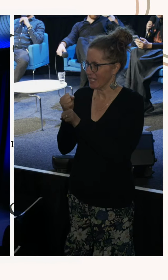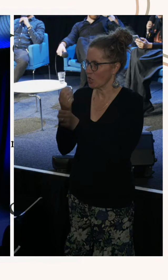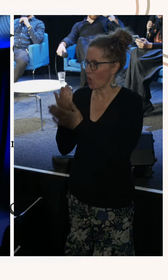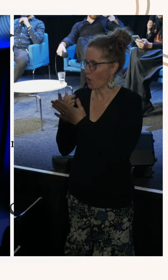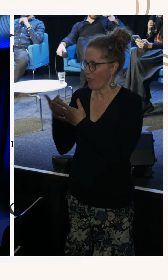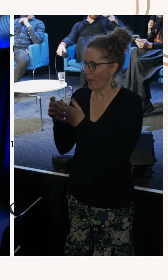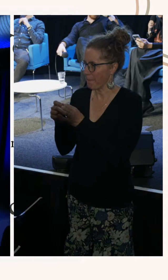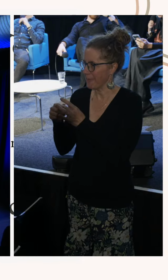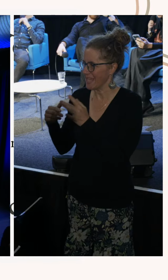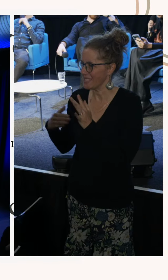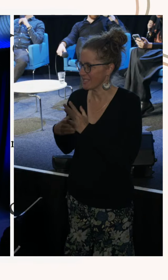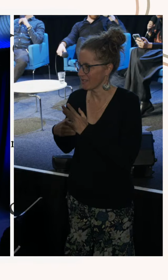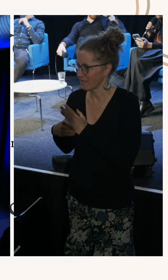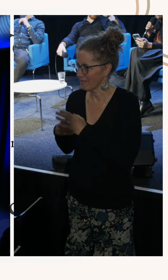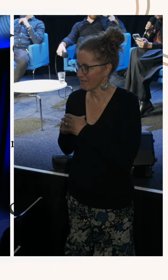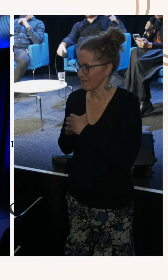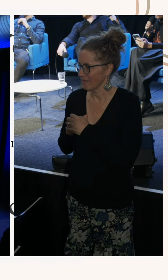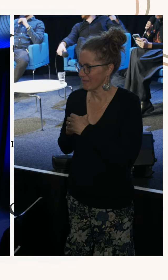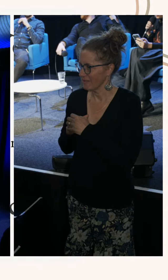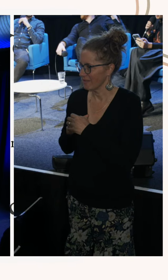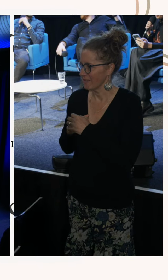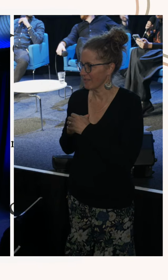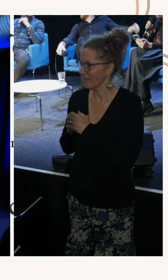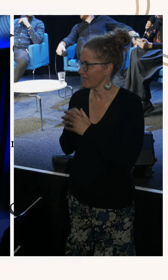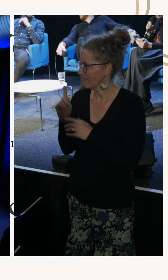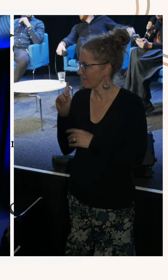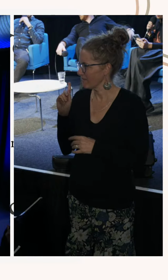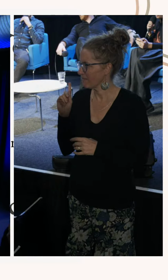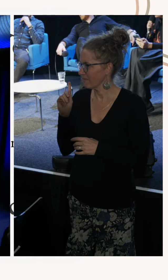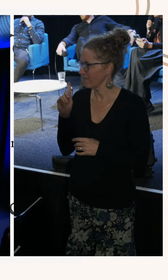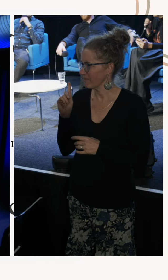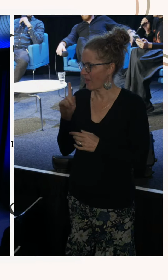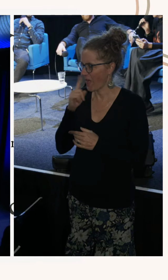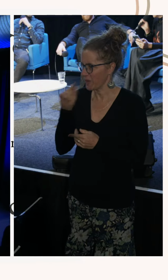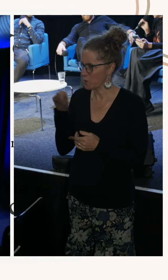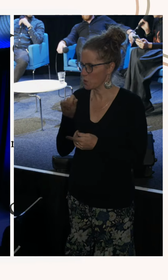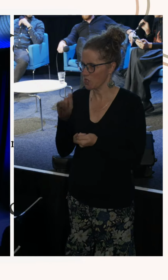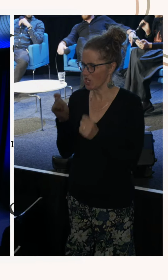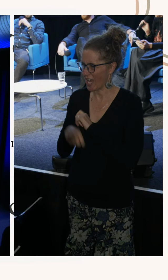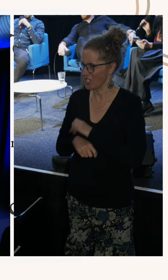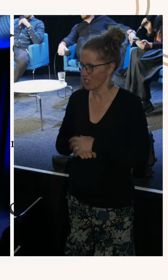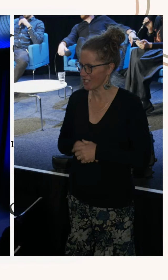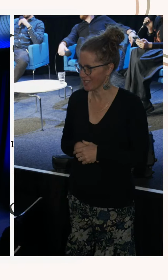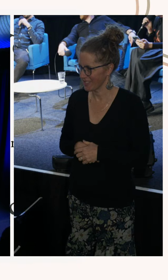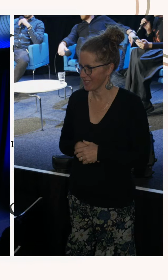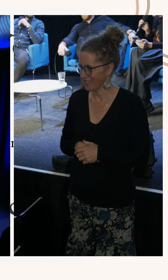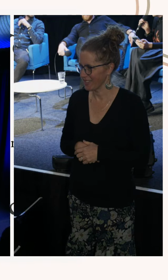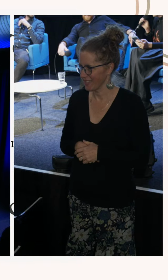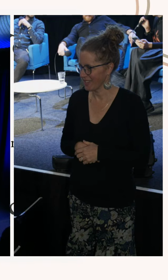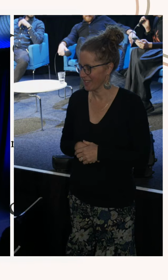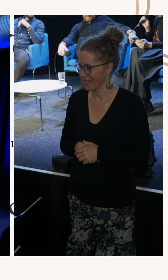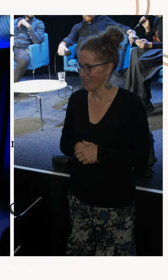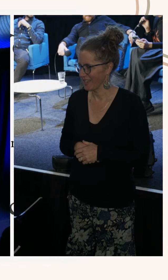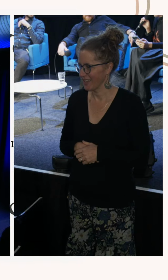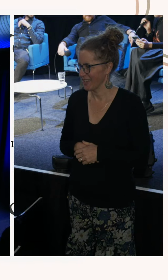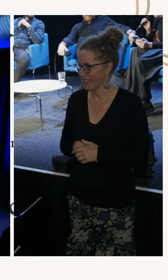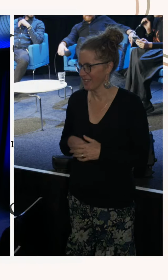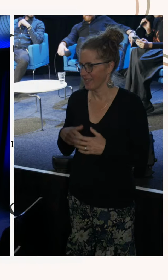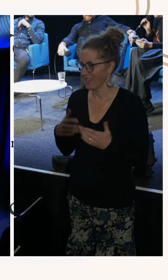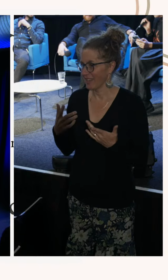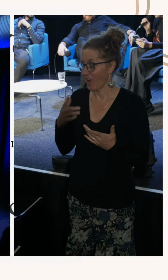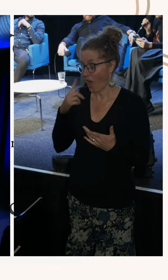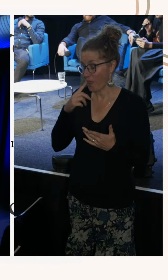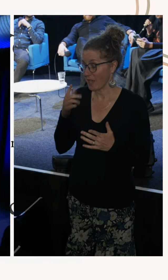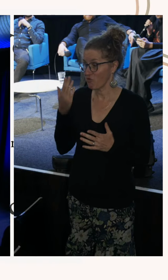beers. Yeah, I can More get or on less the the beers. unofficial one. Yeah, let's change All right. it. Okay. I believe it has